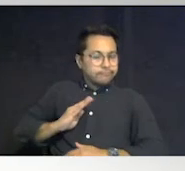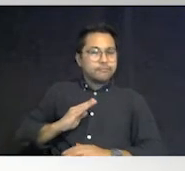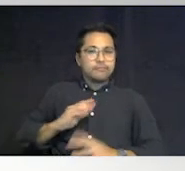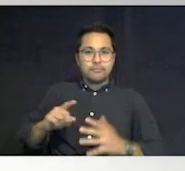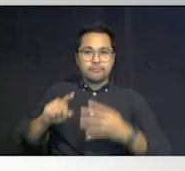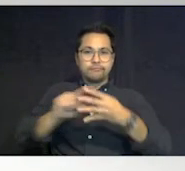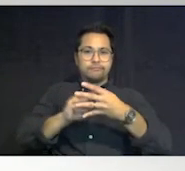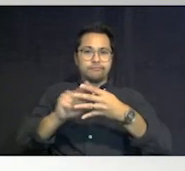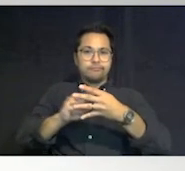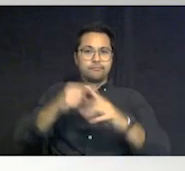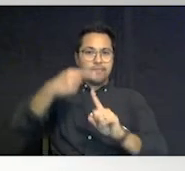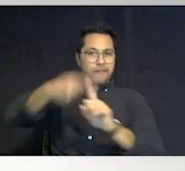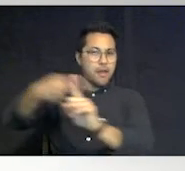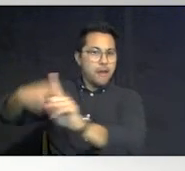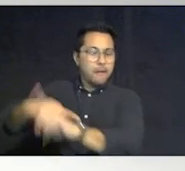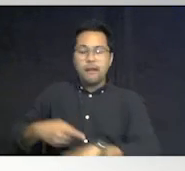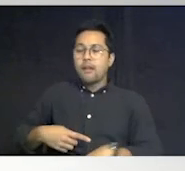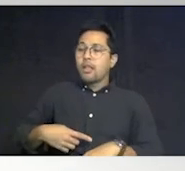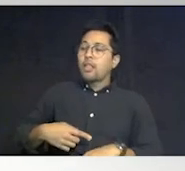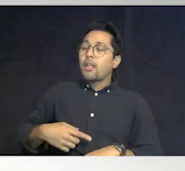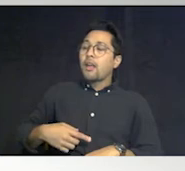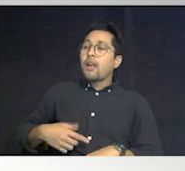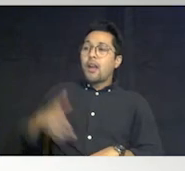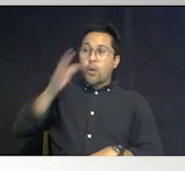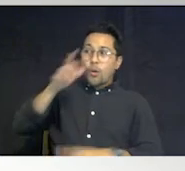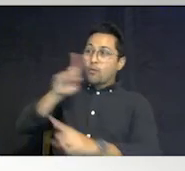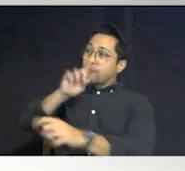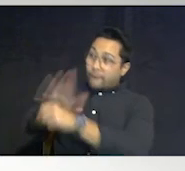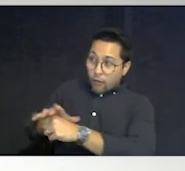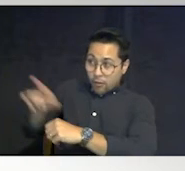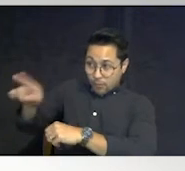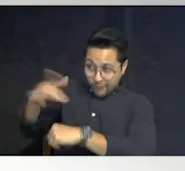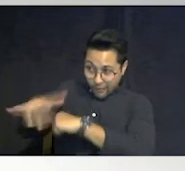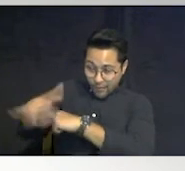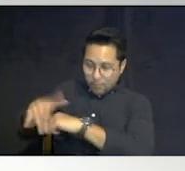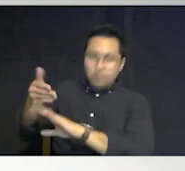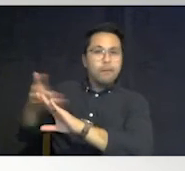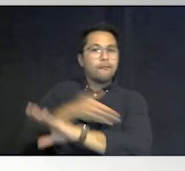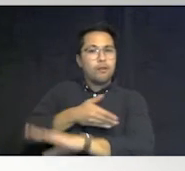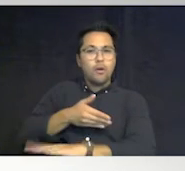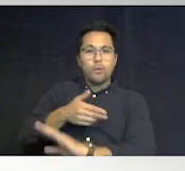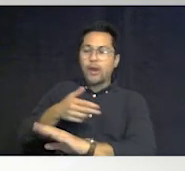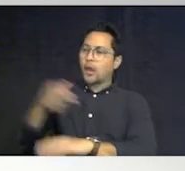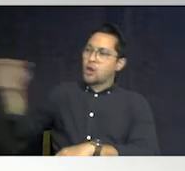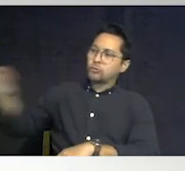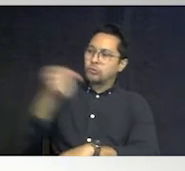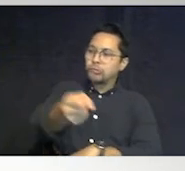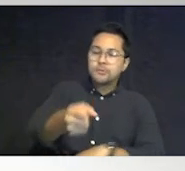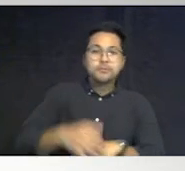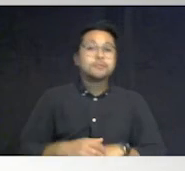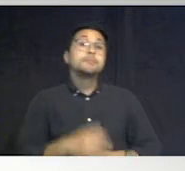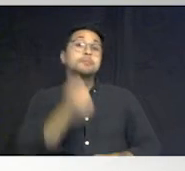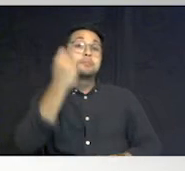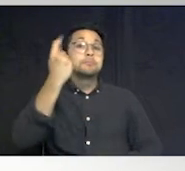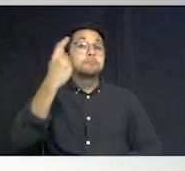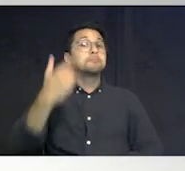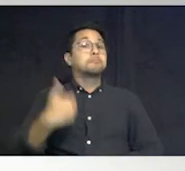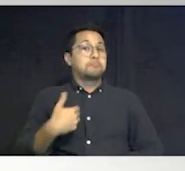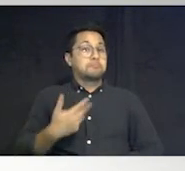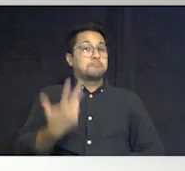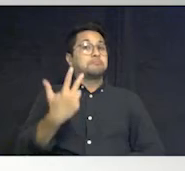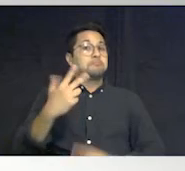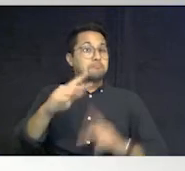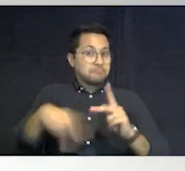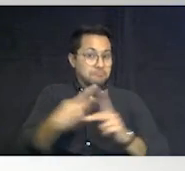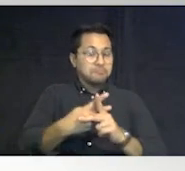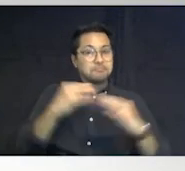and the Bureau confirms their availability prior to an assignment being made. So there's 3 types of agreements that can be made in